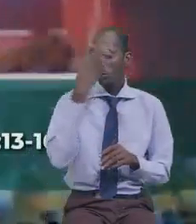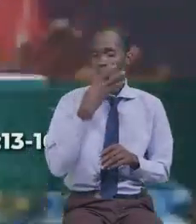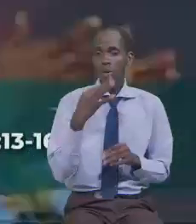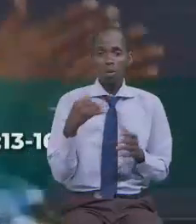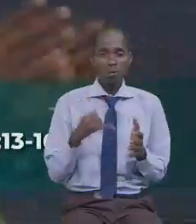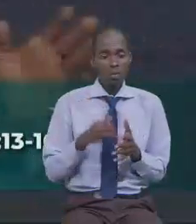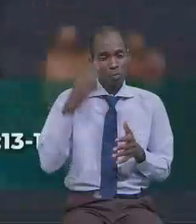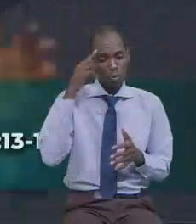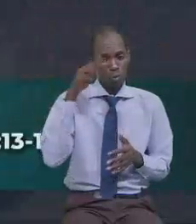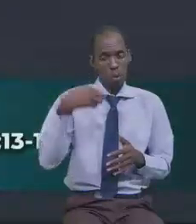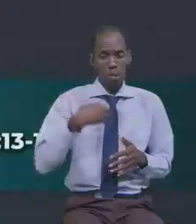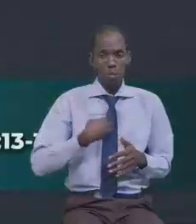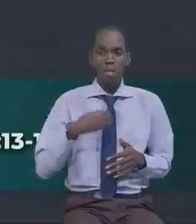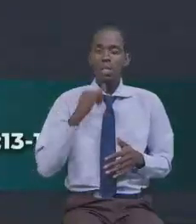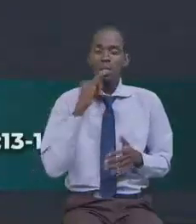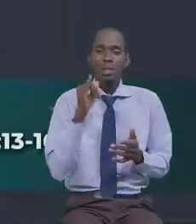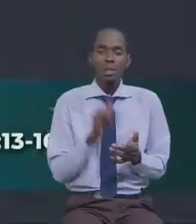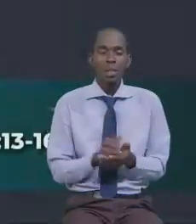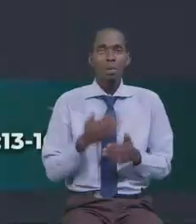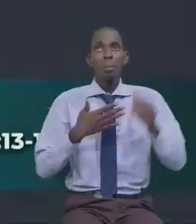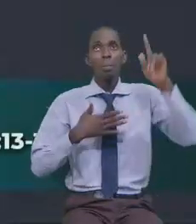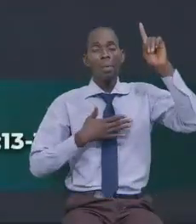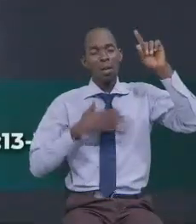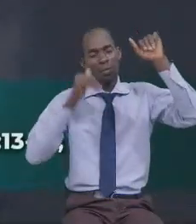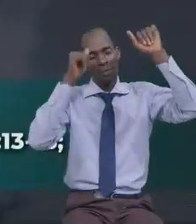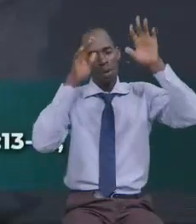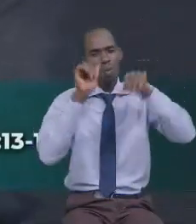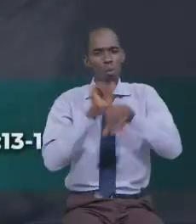Father worketh hitherto, and